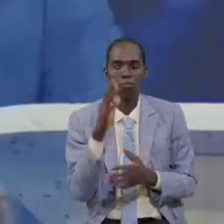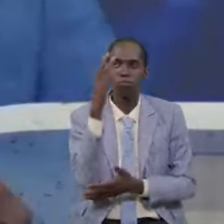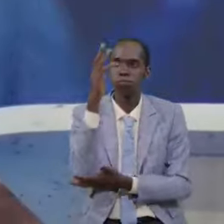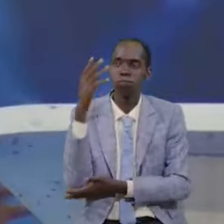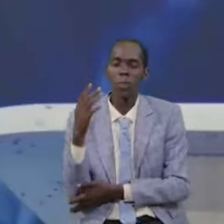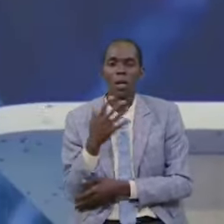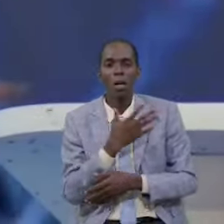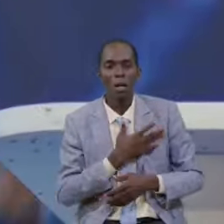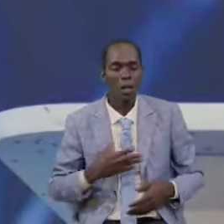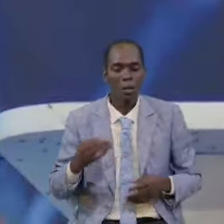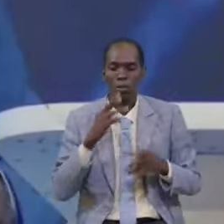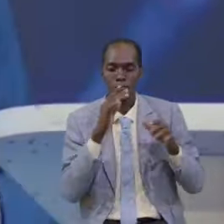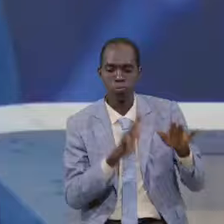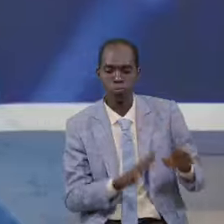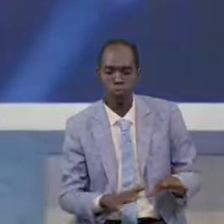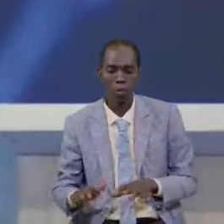then he tells us in